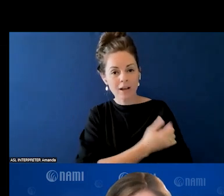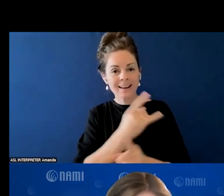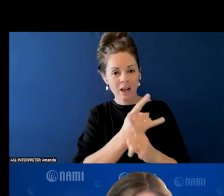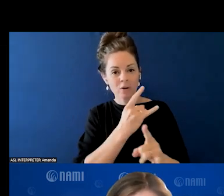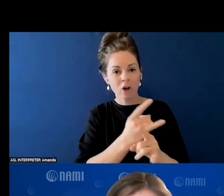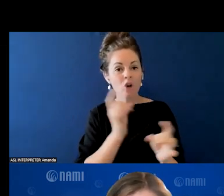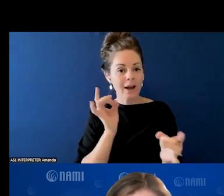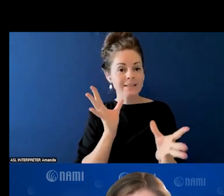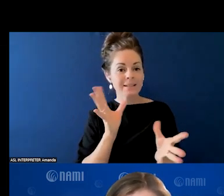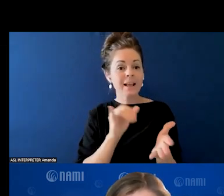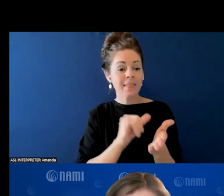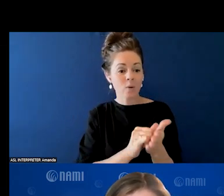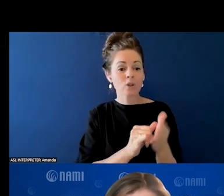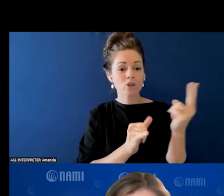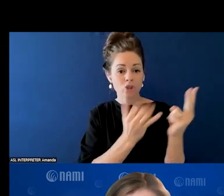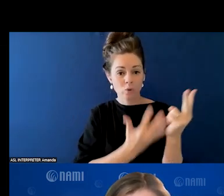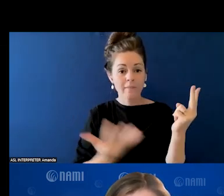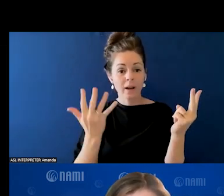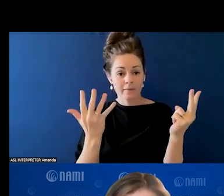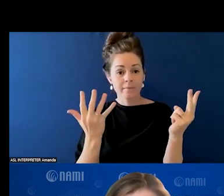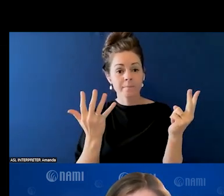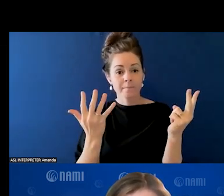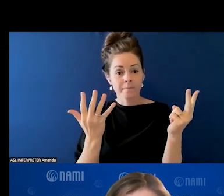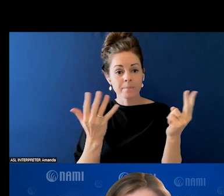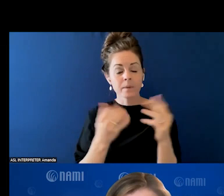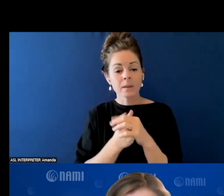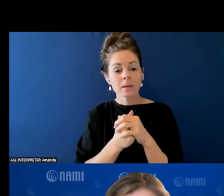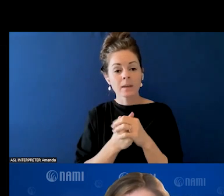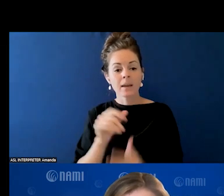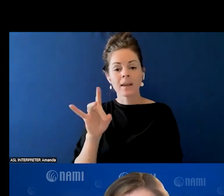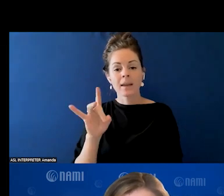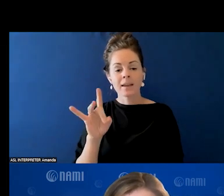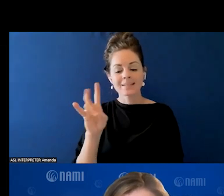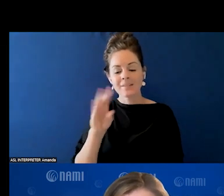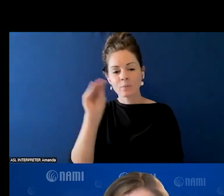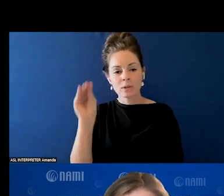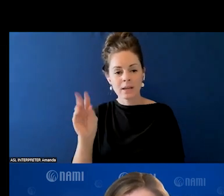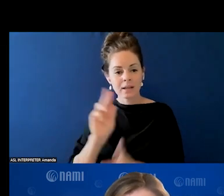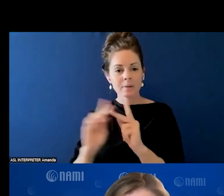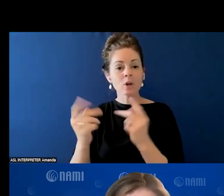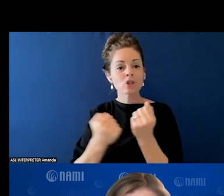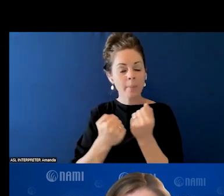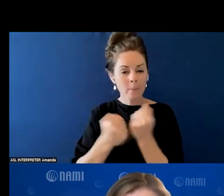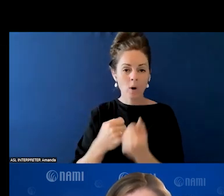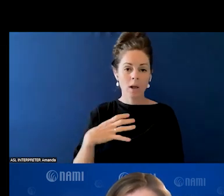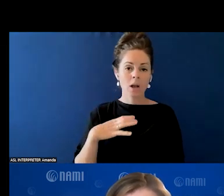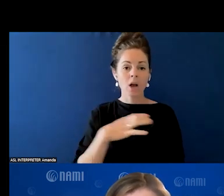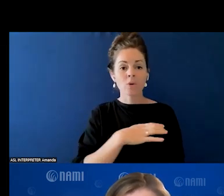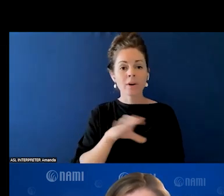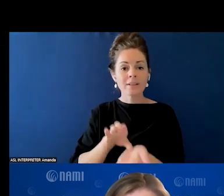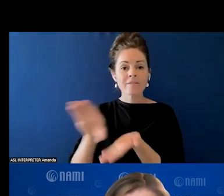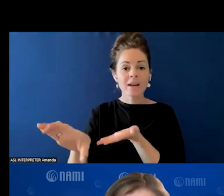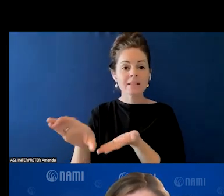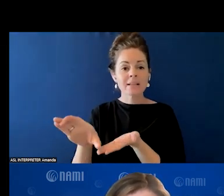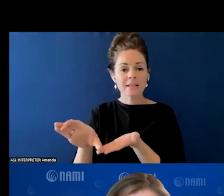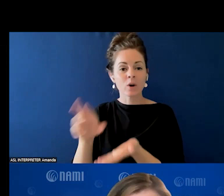figure was 2 in 5. 87% of people support support Congress funding research that would seek